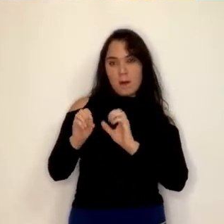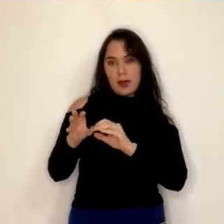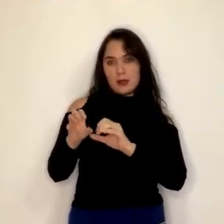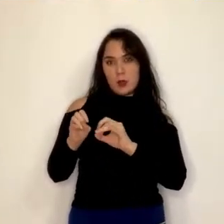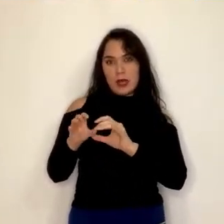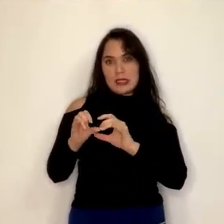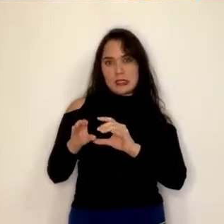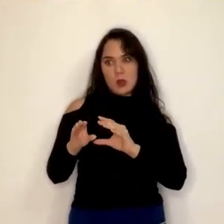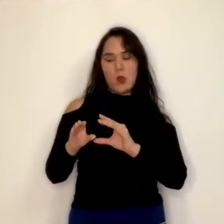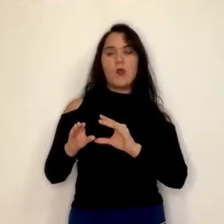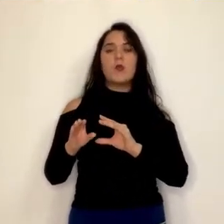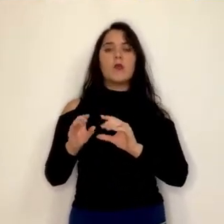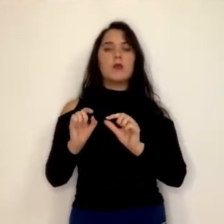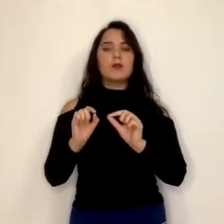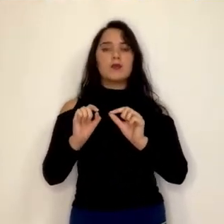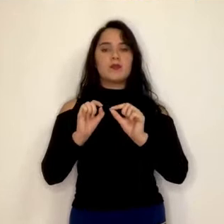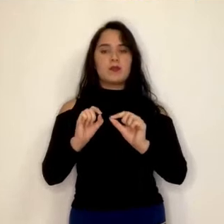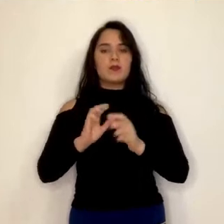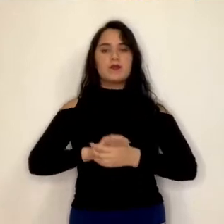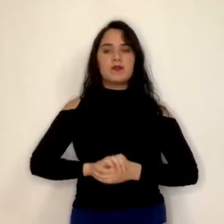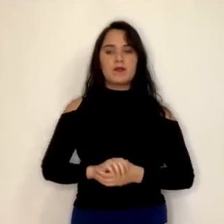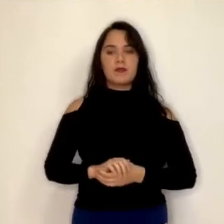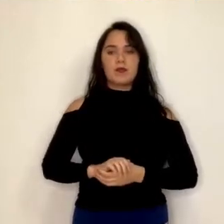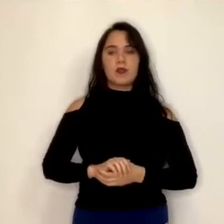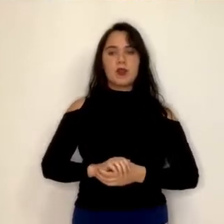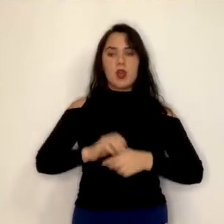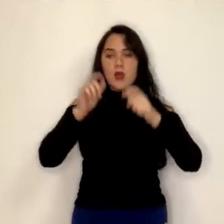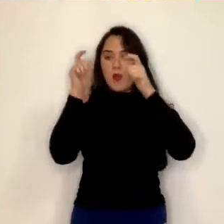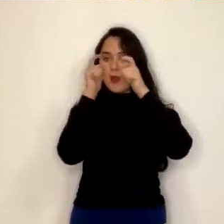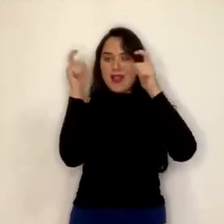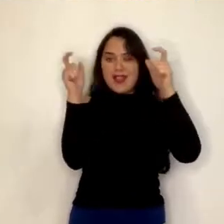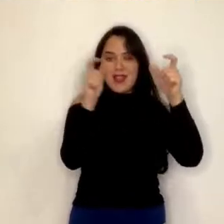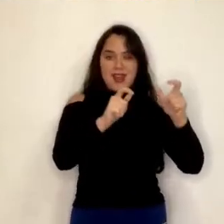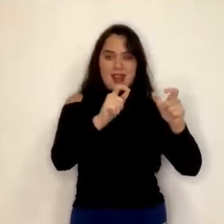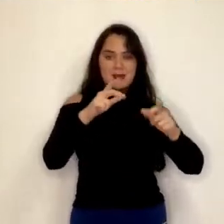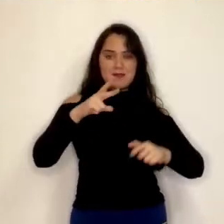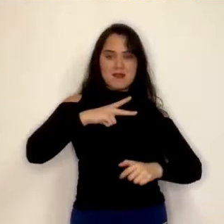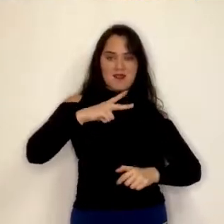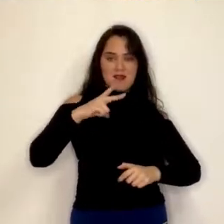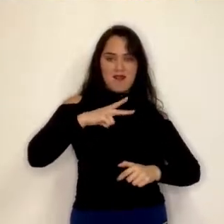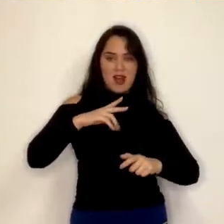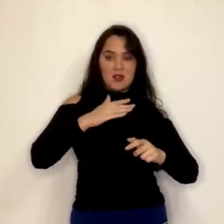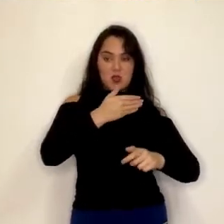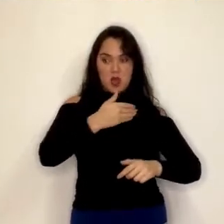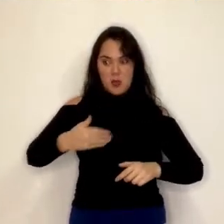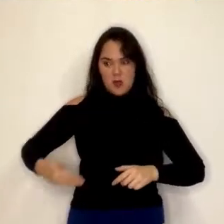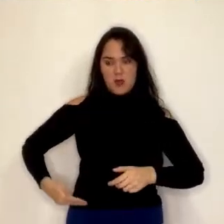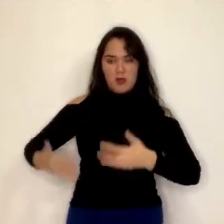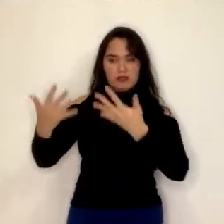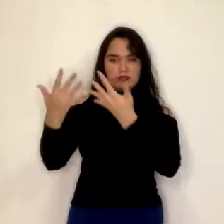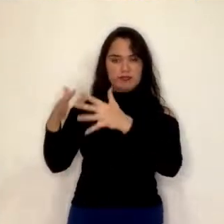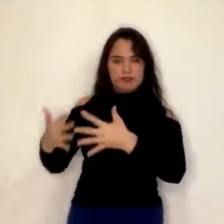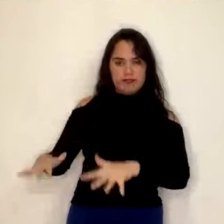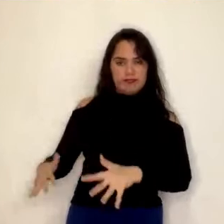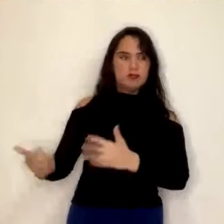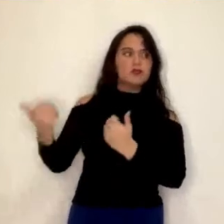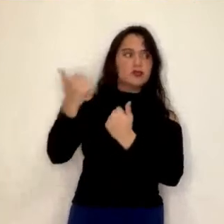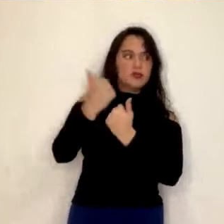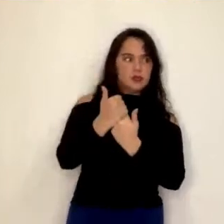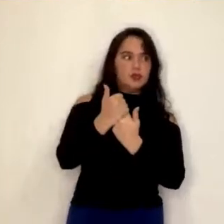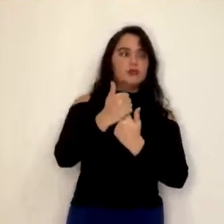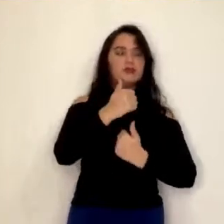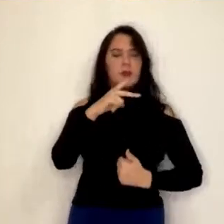project that predicts the expansion of the presence of private institutions in harm and